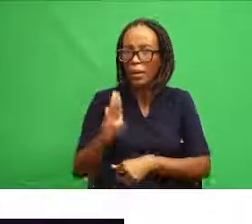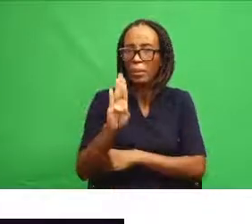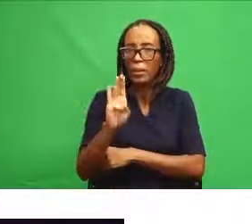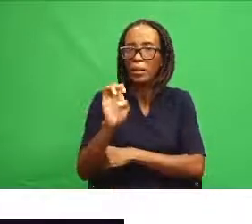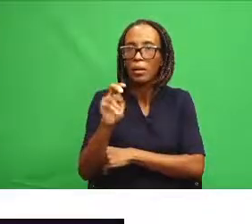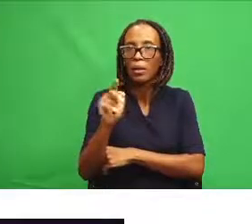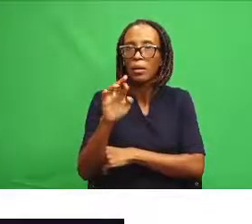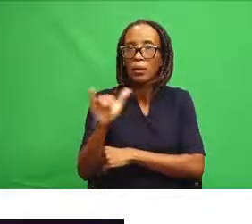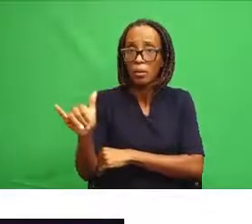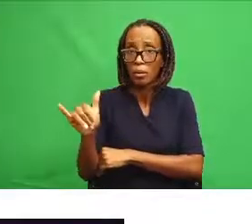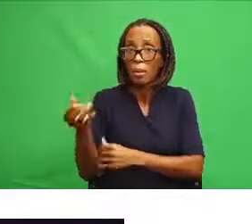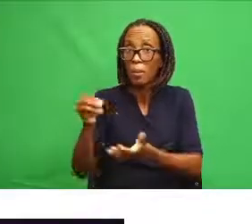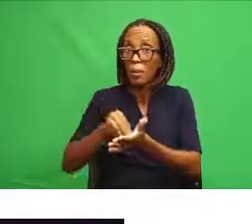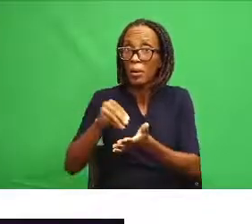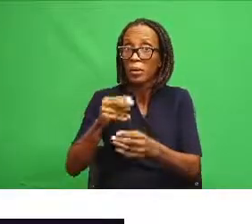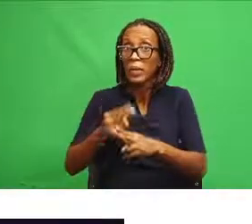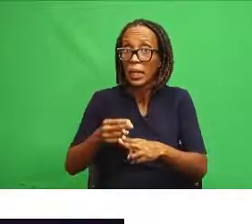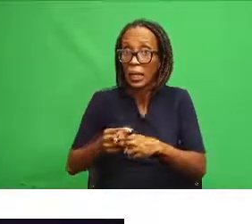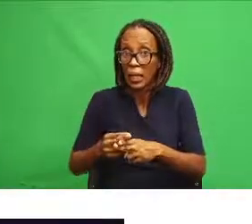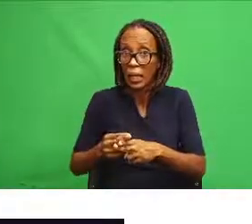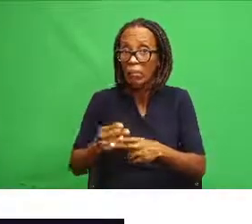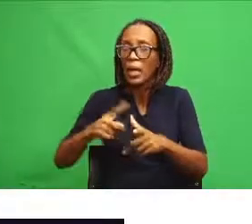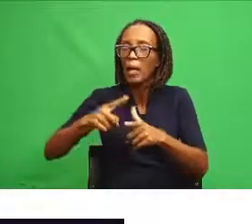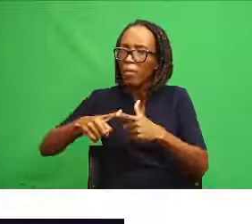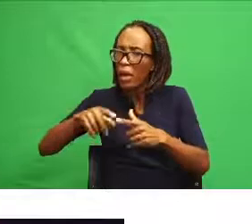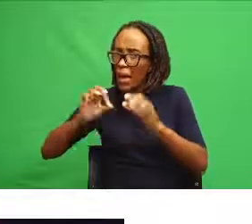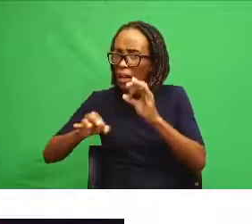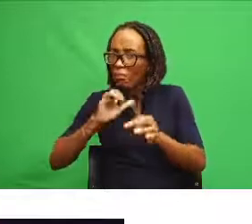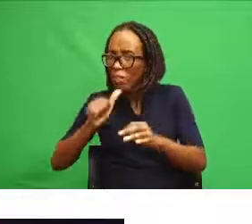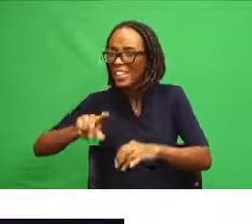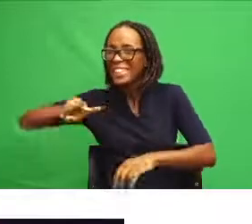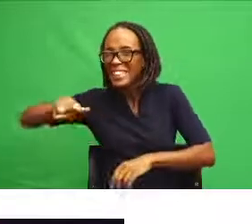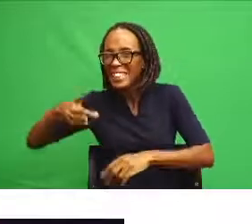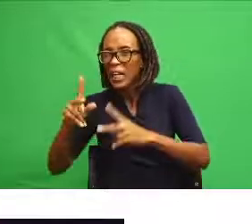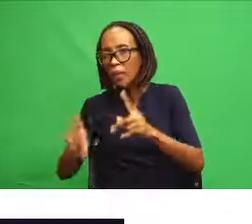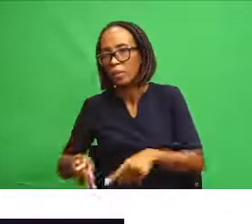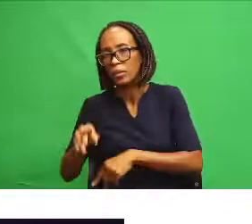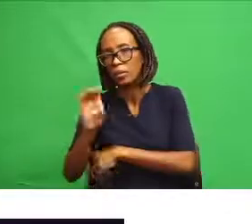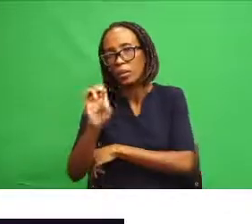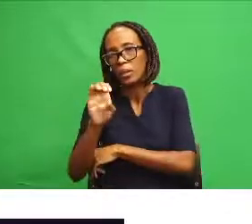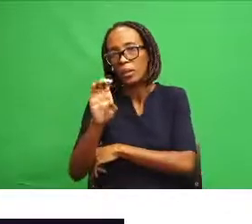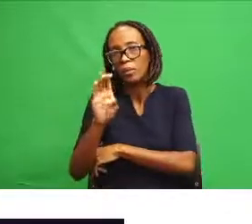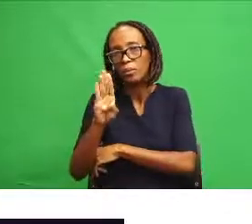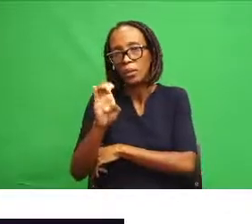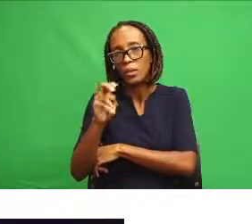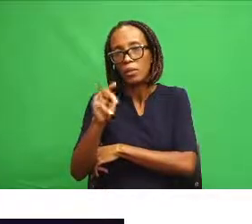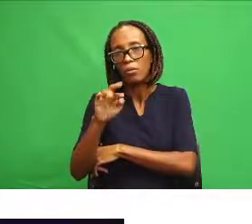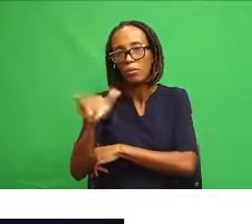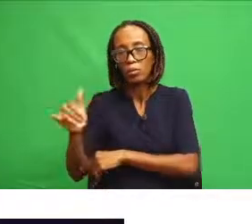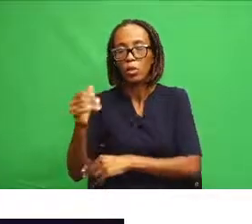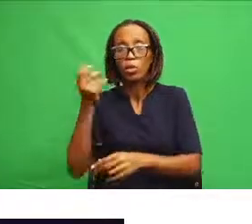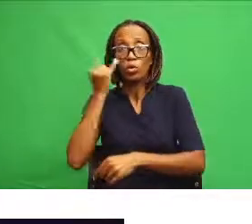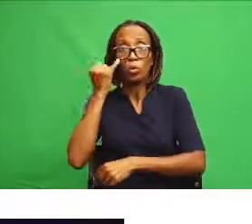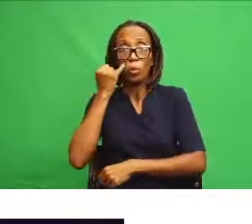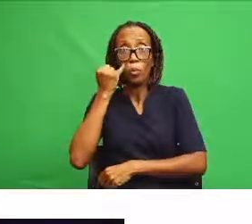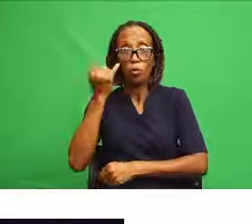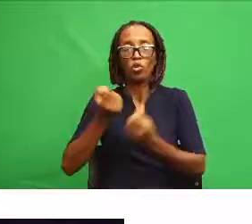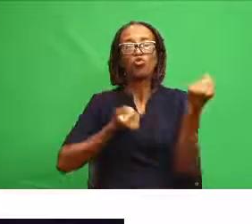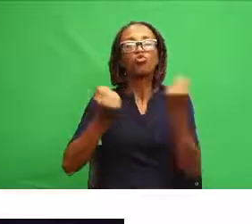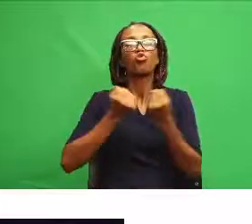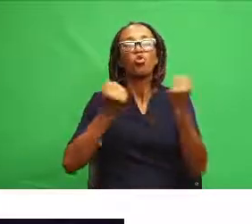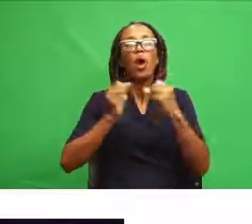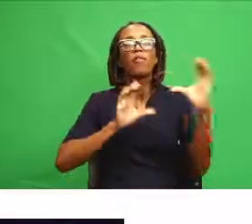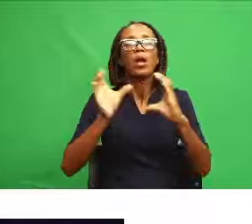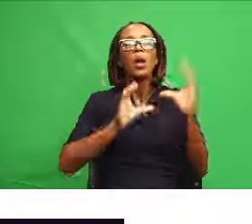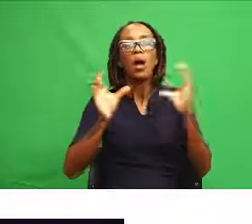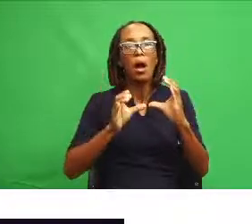is recommended that you name a contingent beneficiary, because, like I say, suppose you are driving in your car